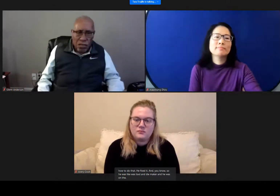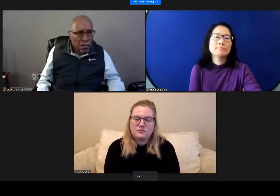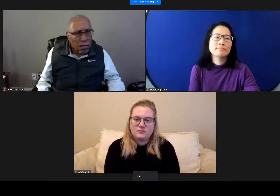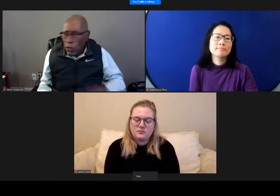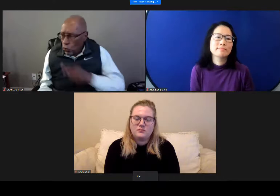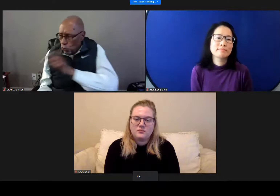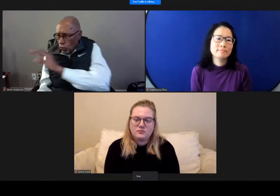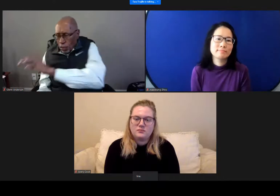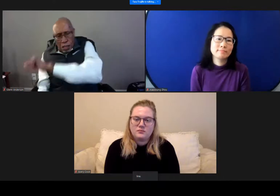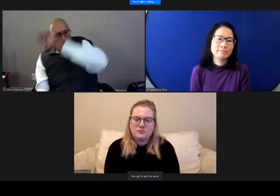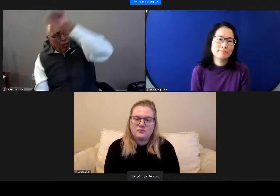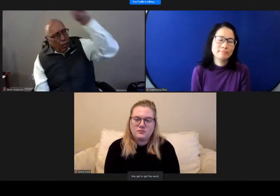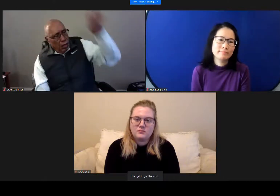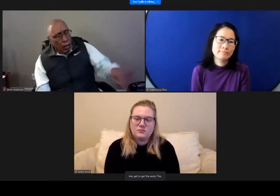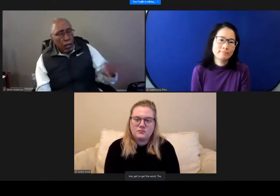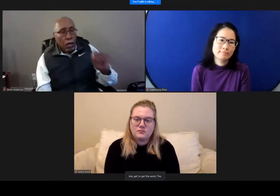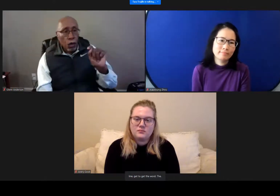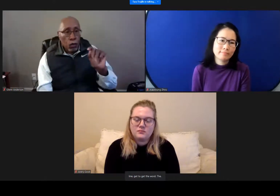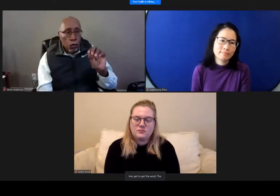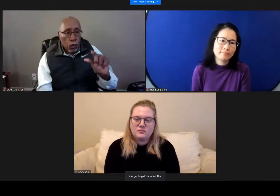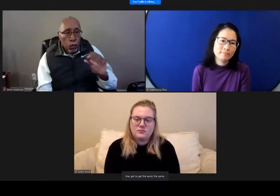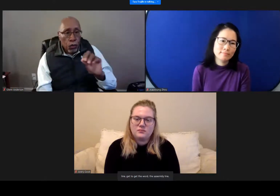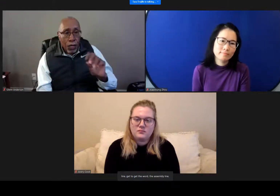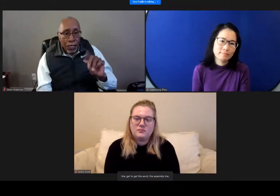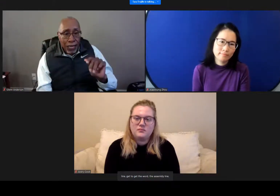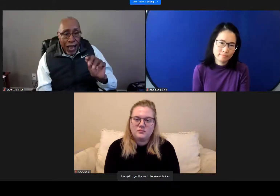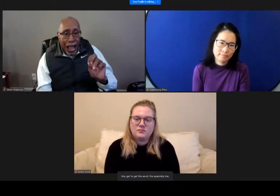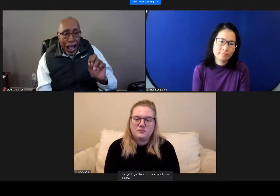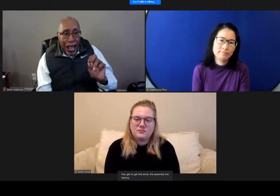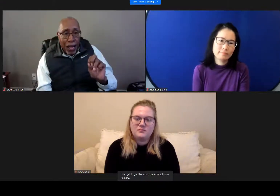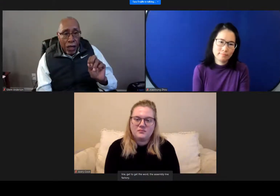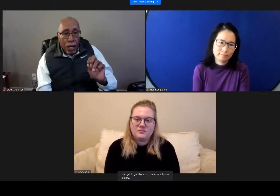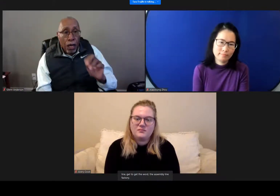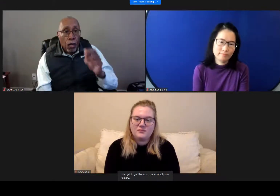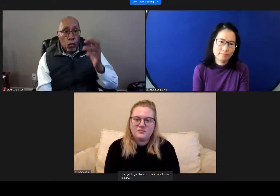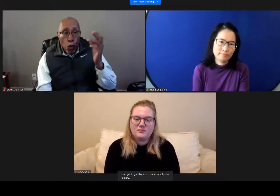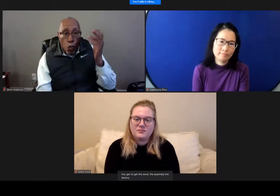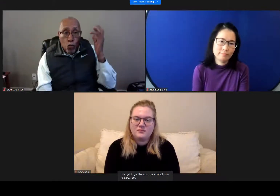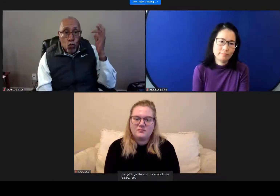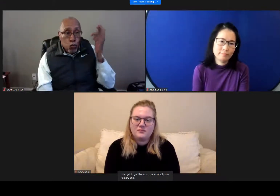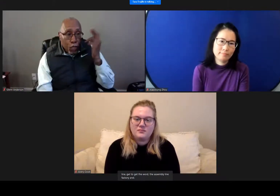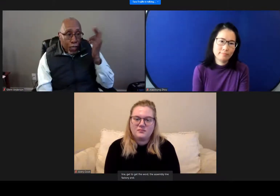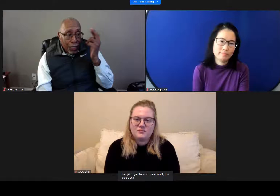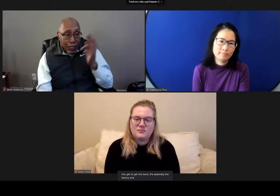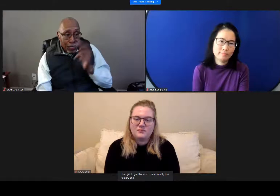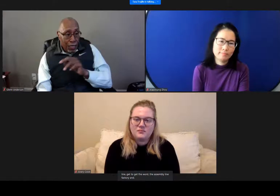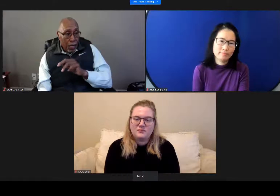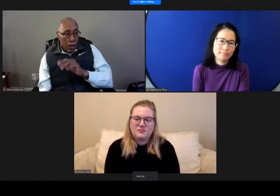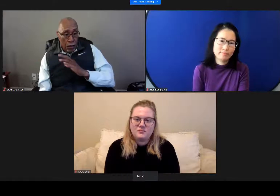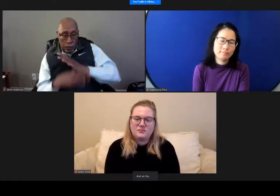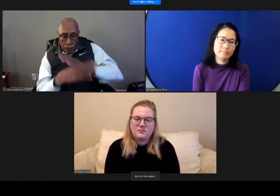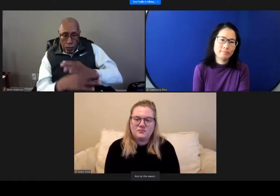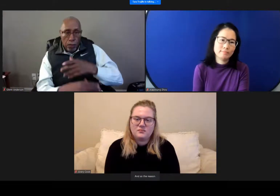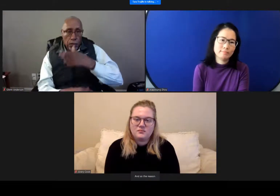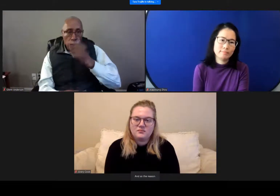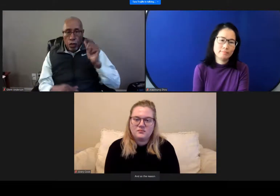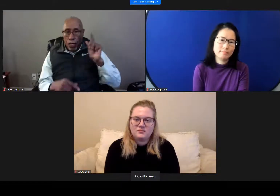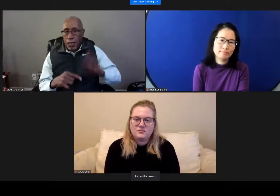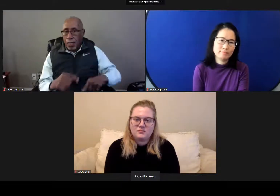line, I can't think of the word, the assembly line, factory line. And so the